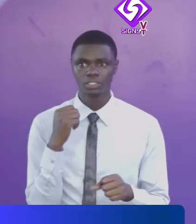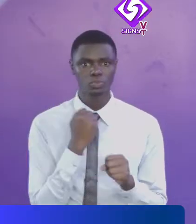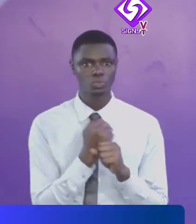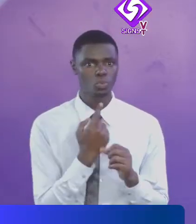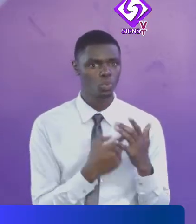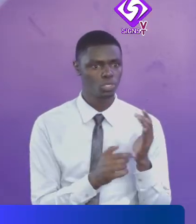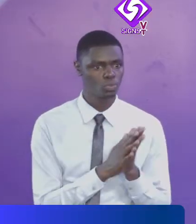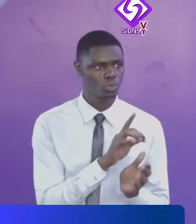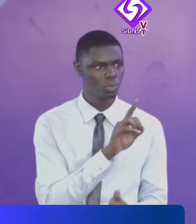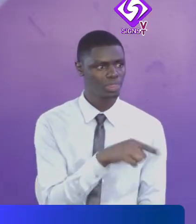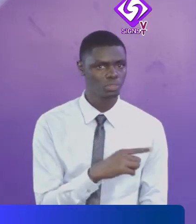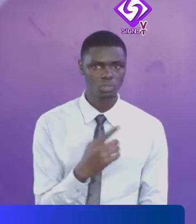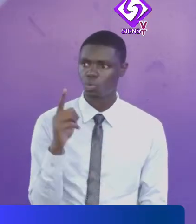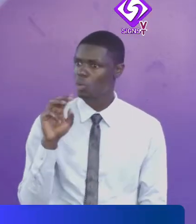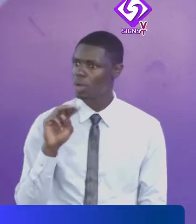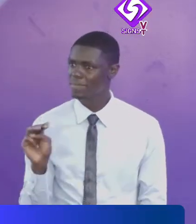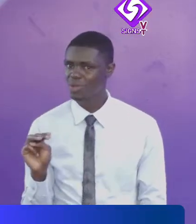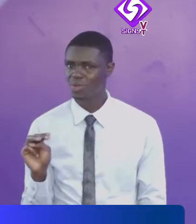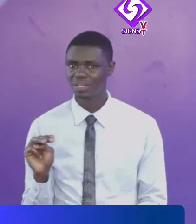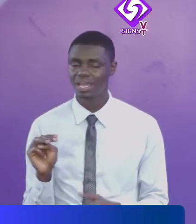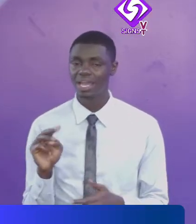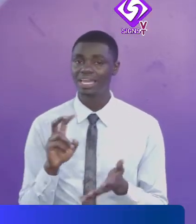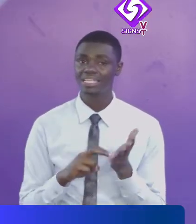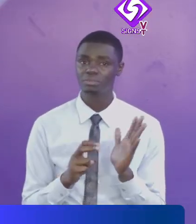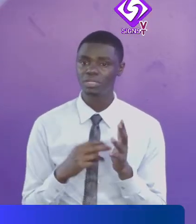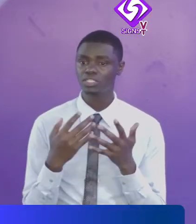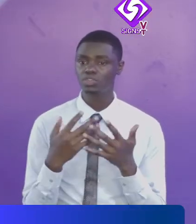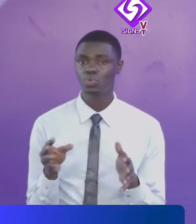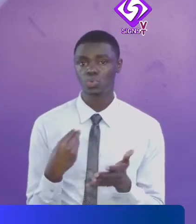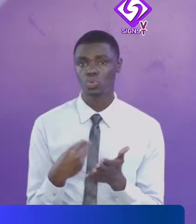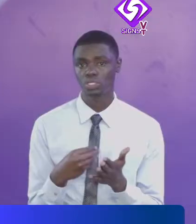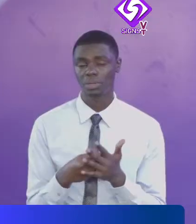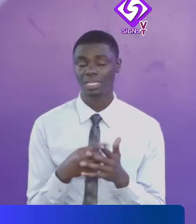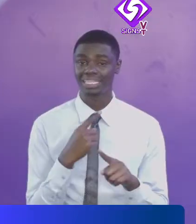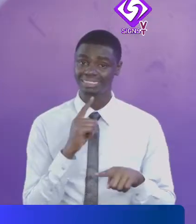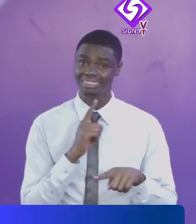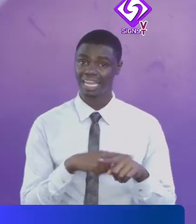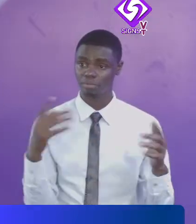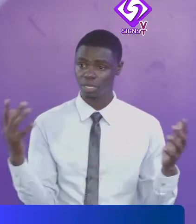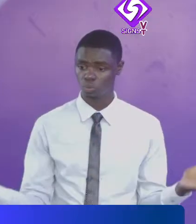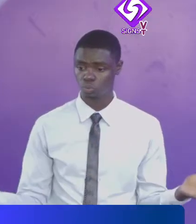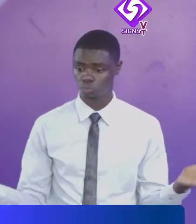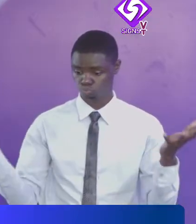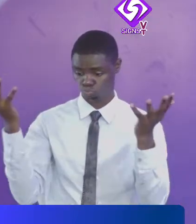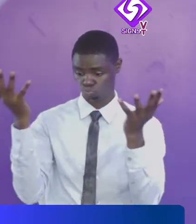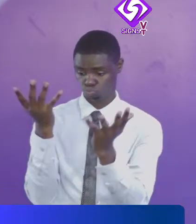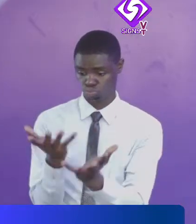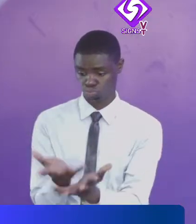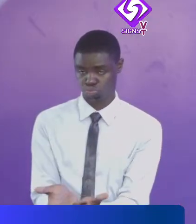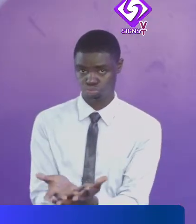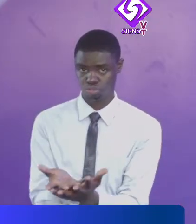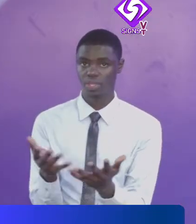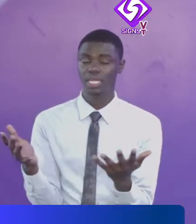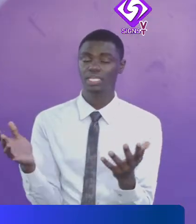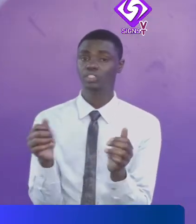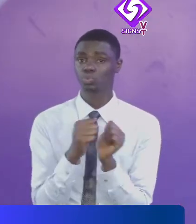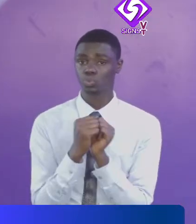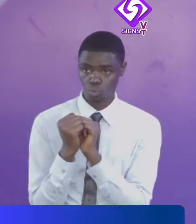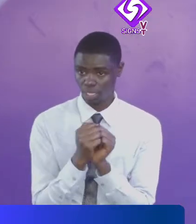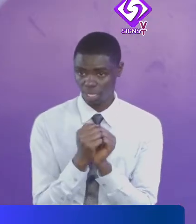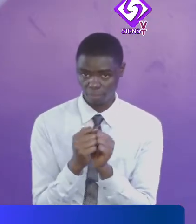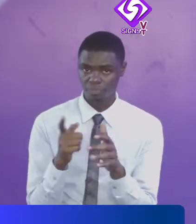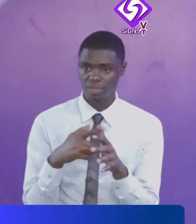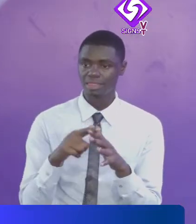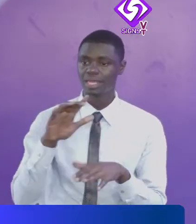do with your 1 million, then the end result is you may lose the money. But when you bring it together and you pull it in a collective form, and appoint a